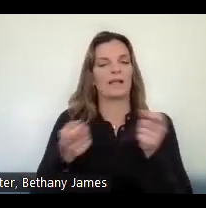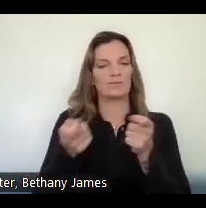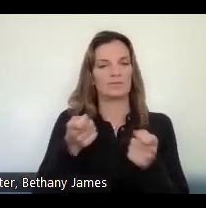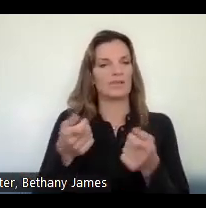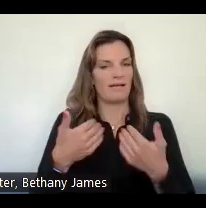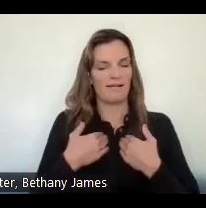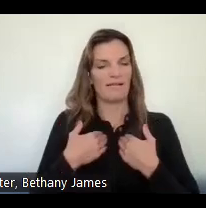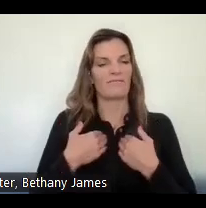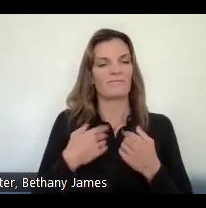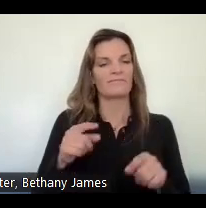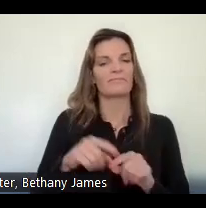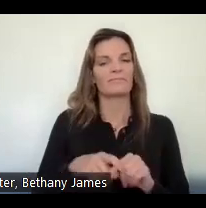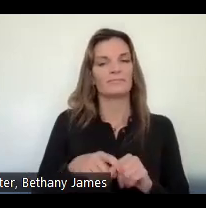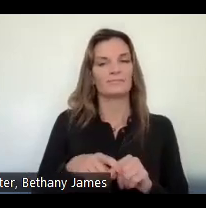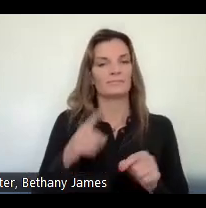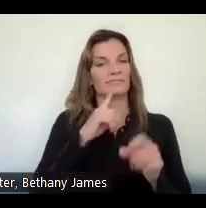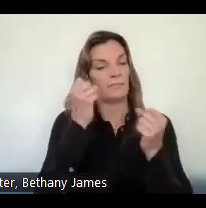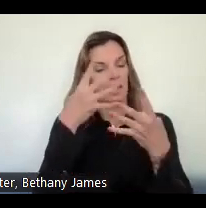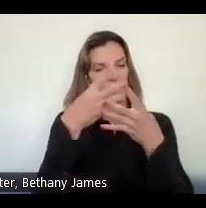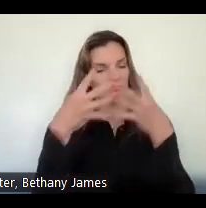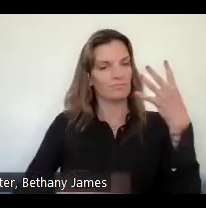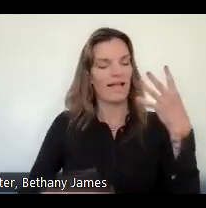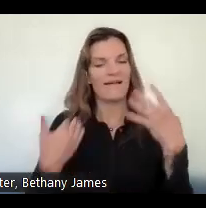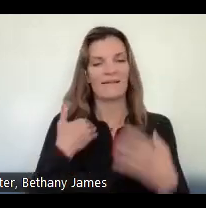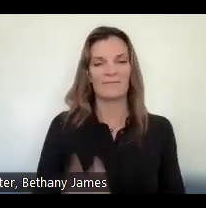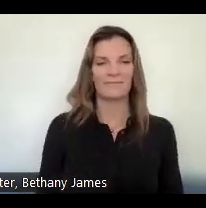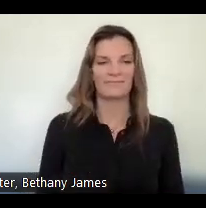devices. Too many to really list here.